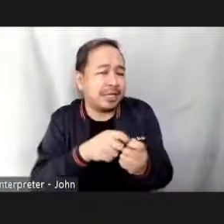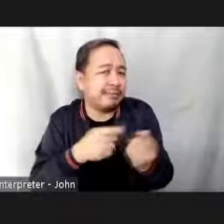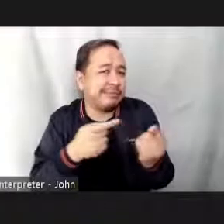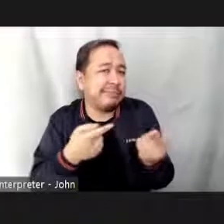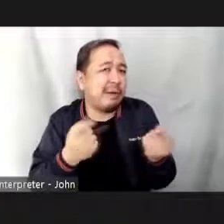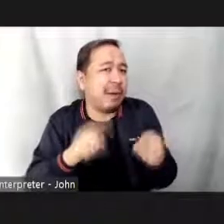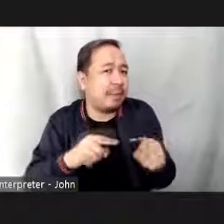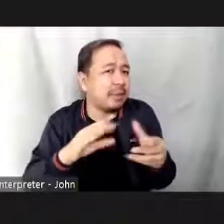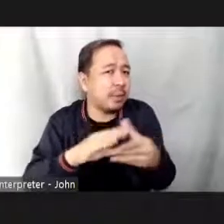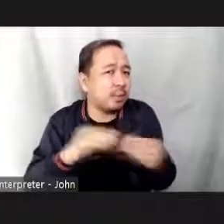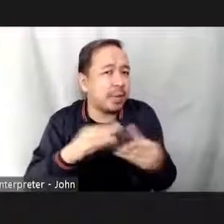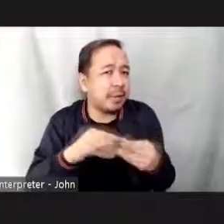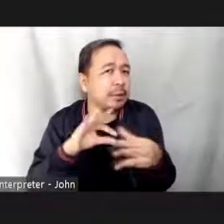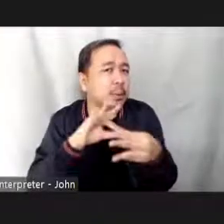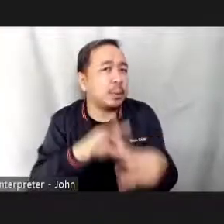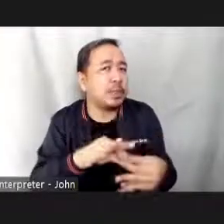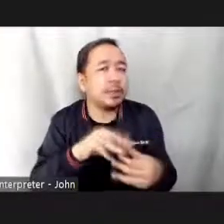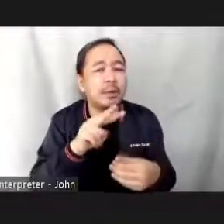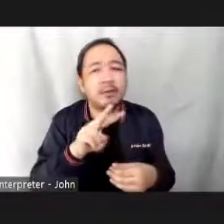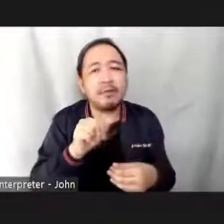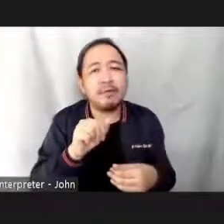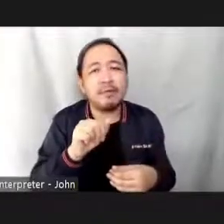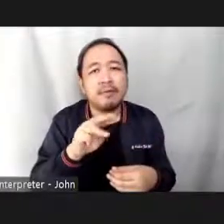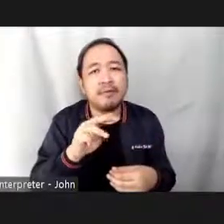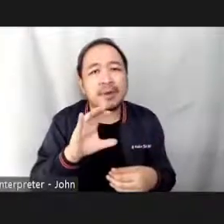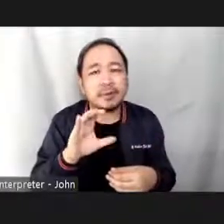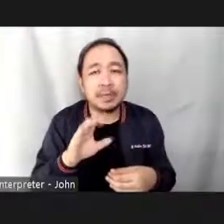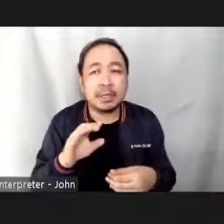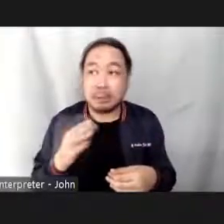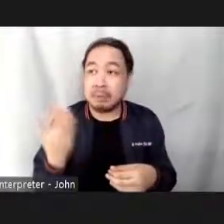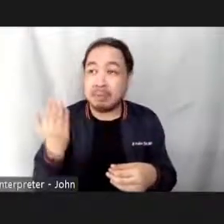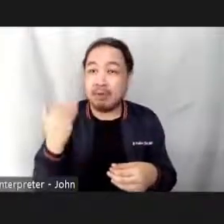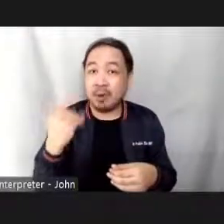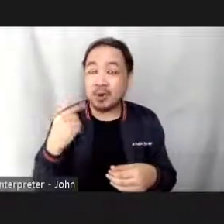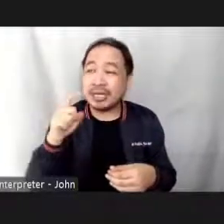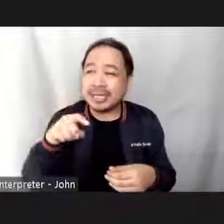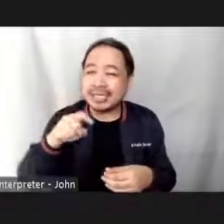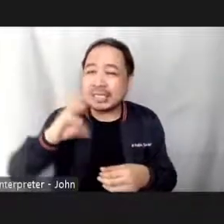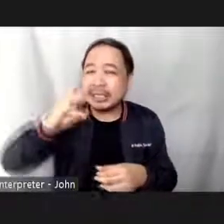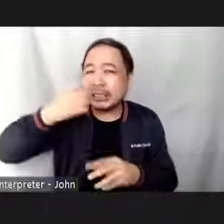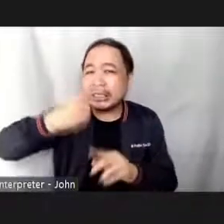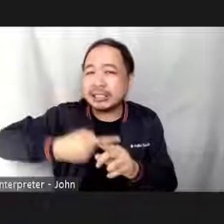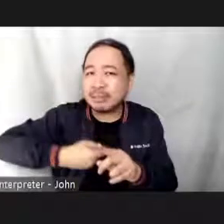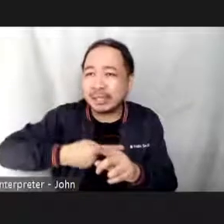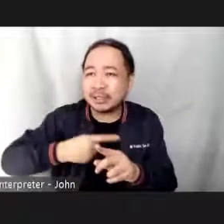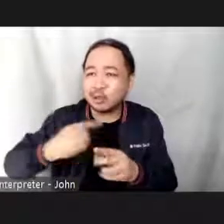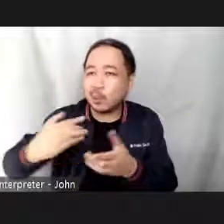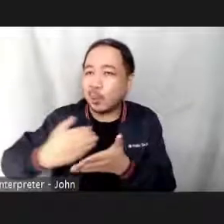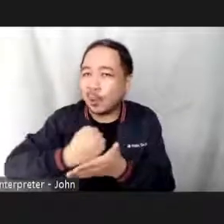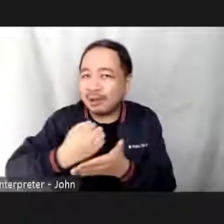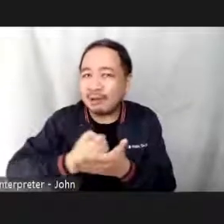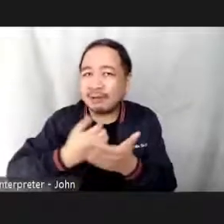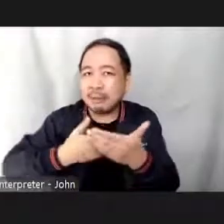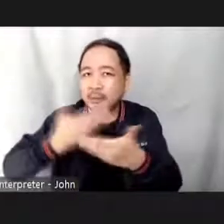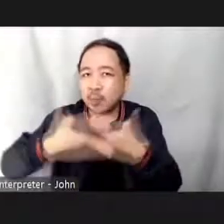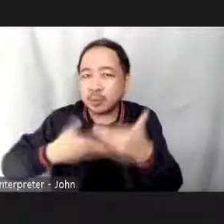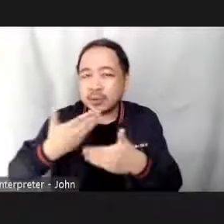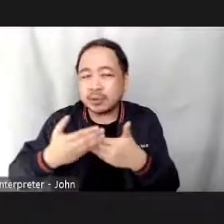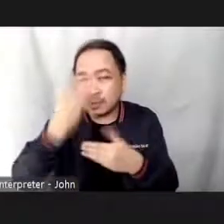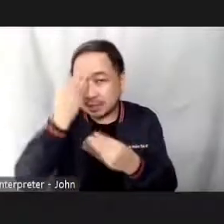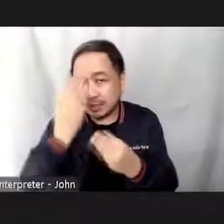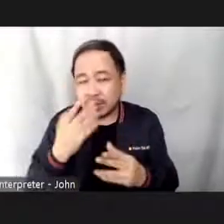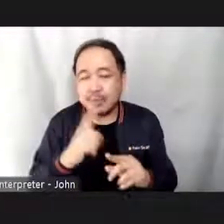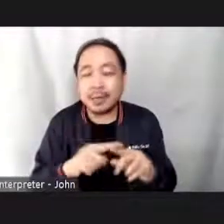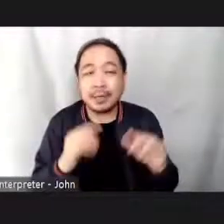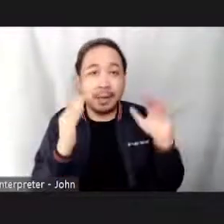real time. Unlike before that we need at least 6 months to collect and process the data. And so we hope that the reports